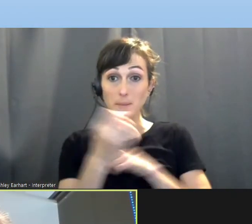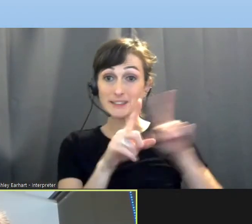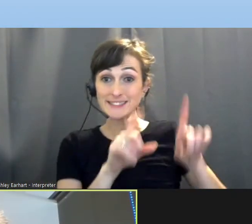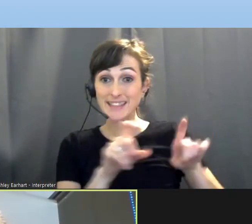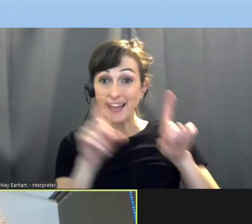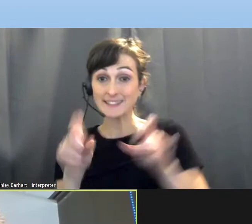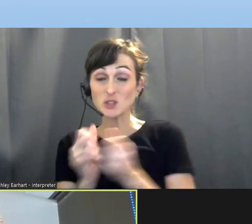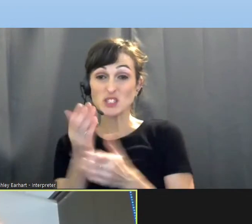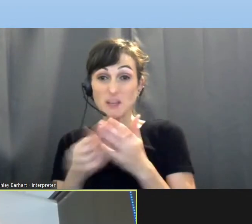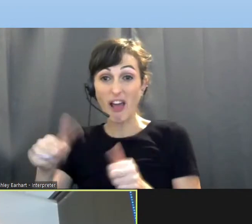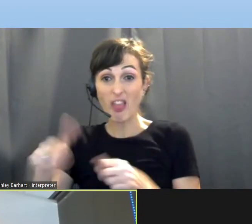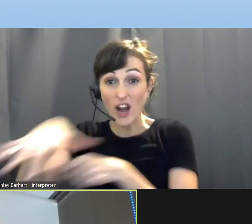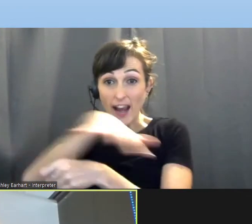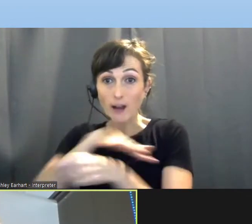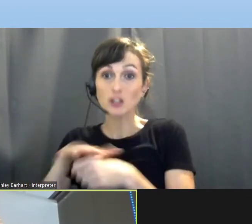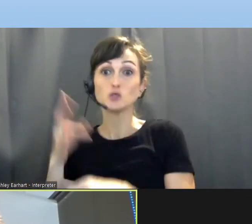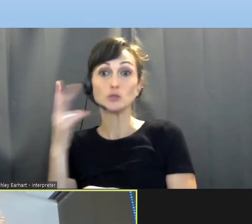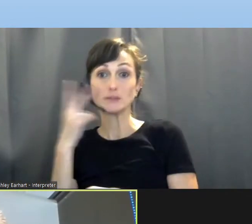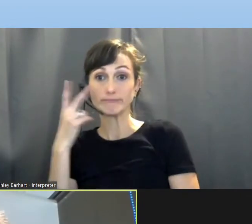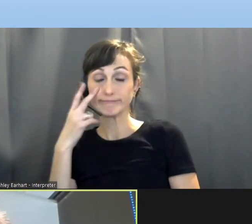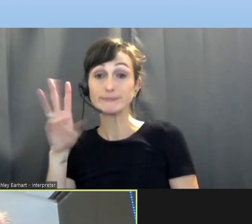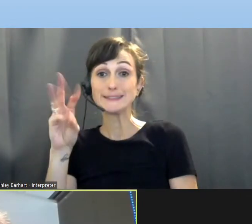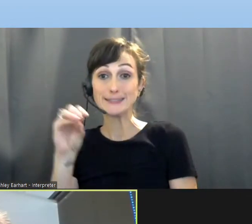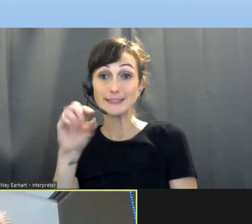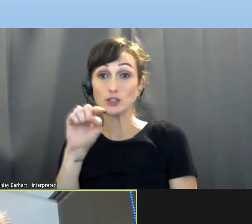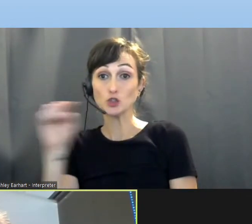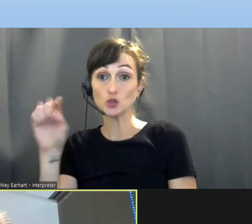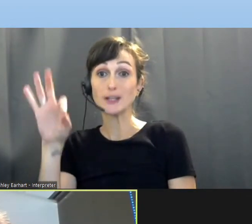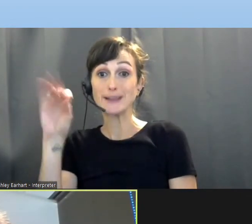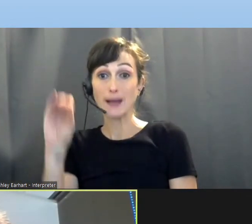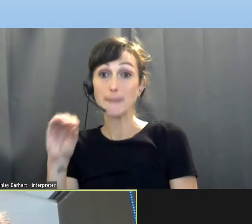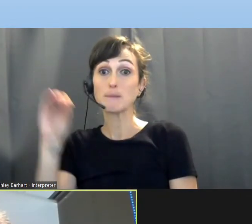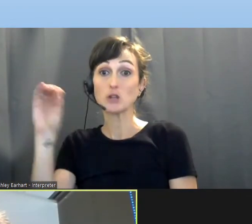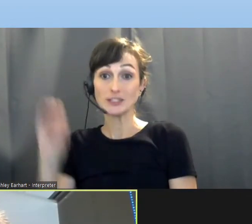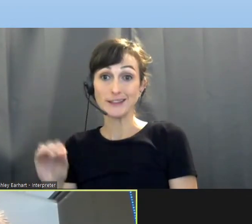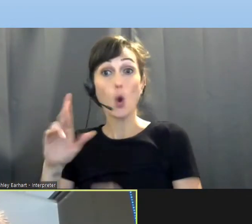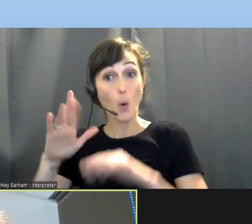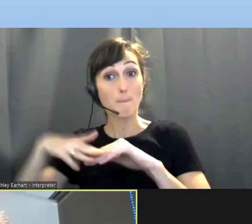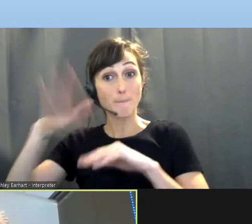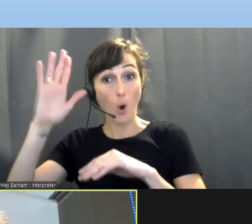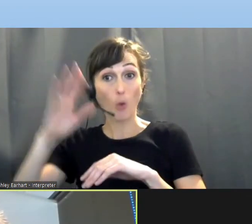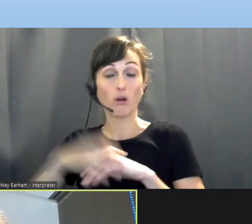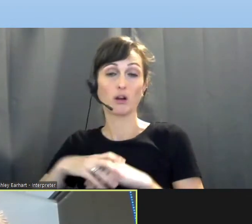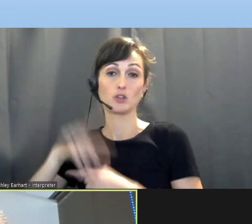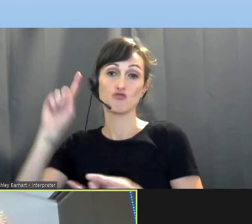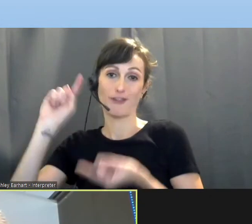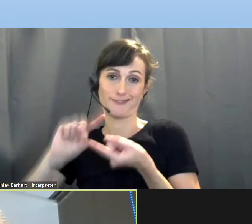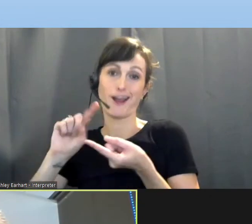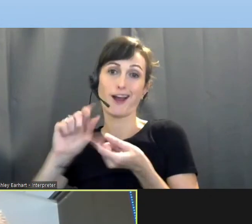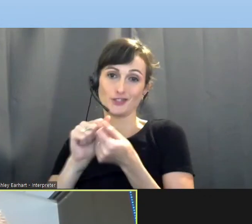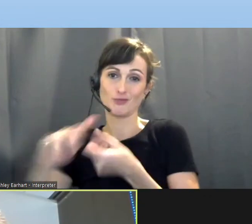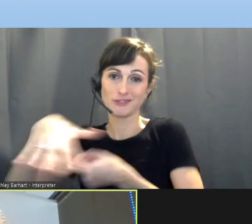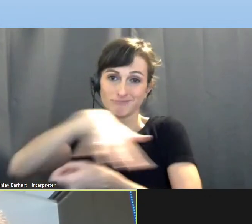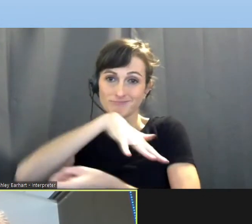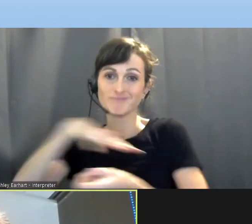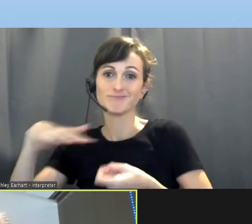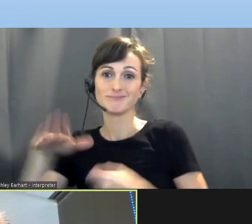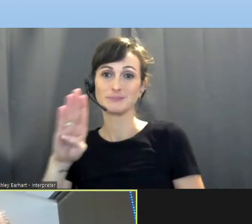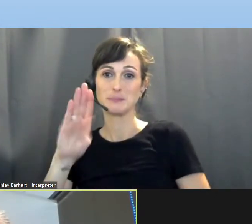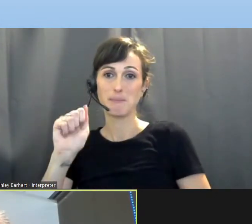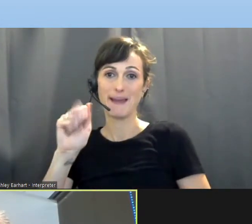other areas, we're seeing 60 to 90% plus reduction in surface and air